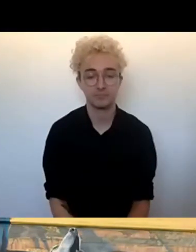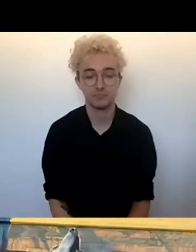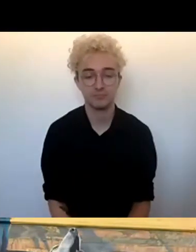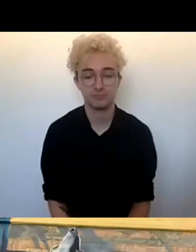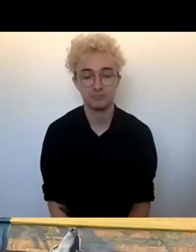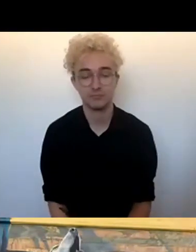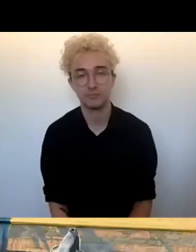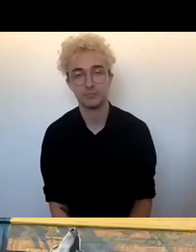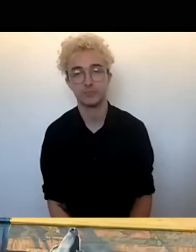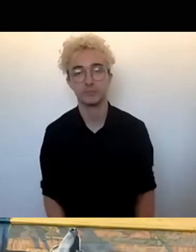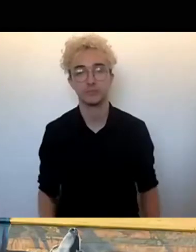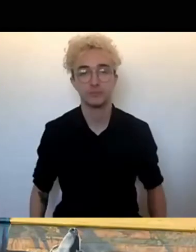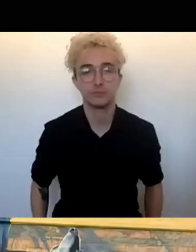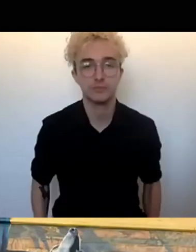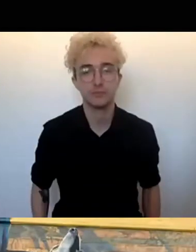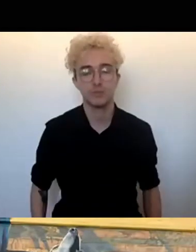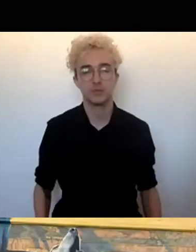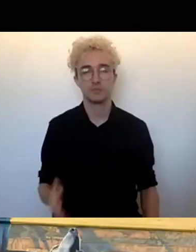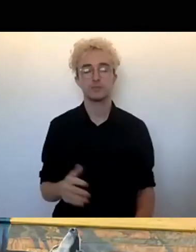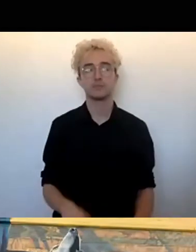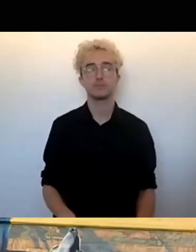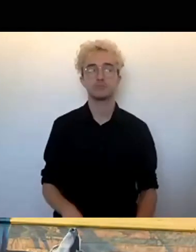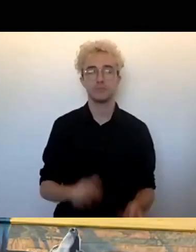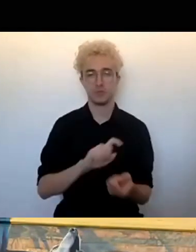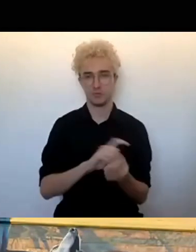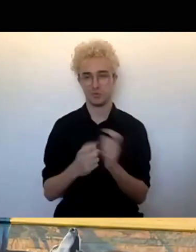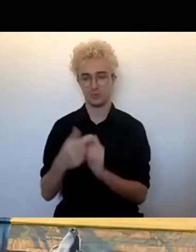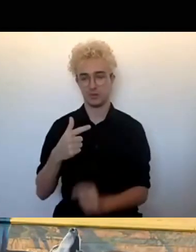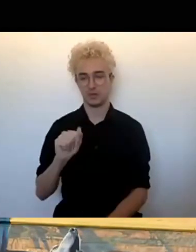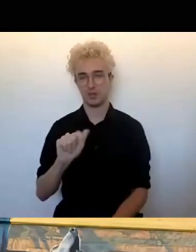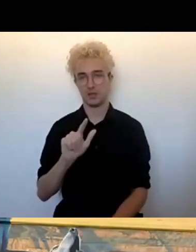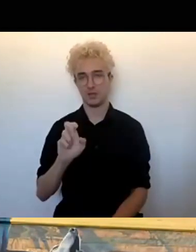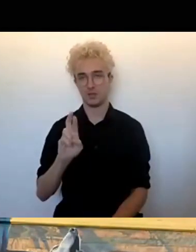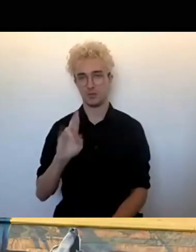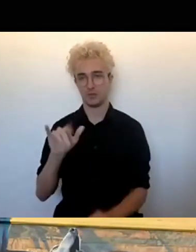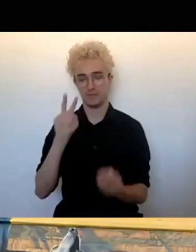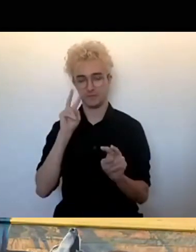Switch to gallery, and if we could get Erin, there we are, Emily,